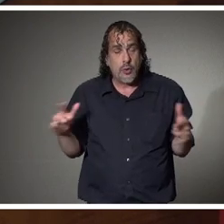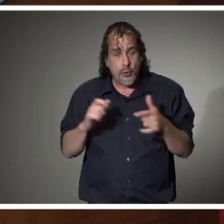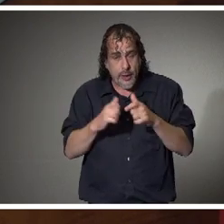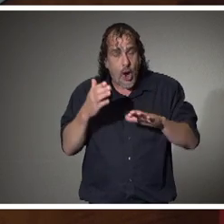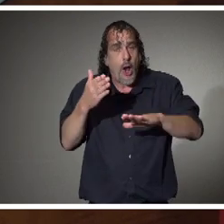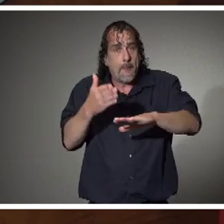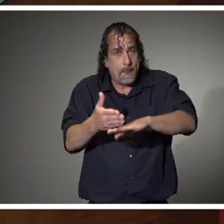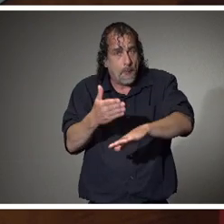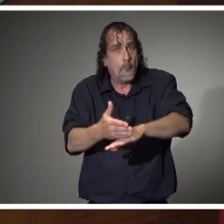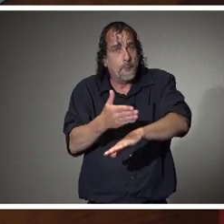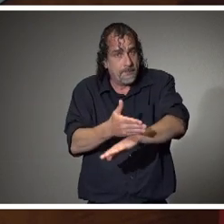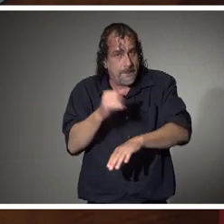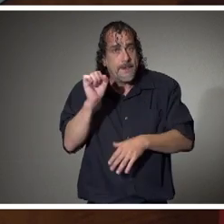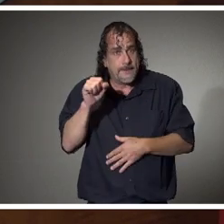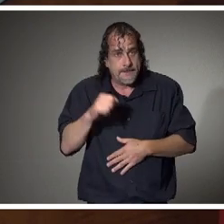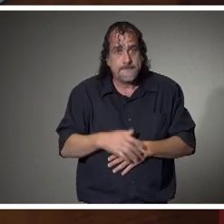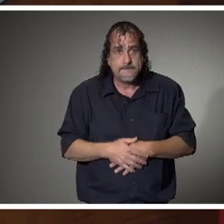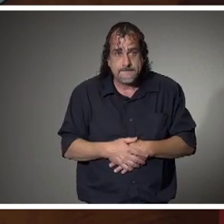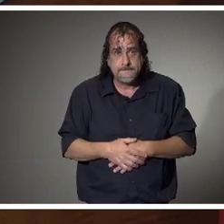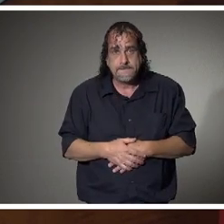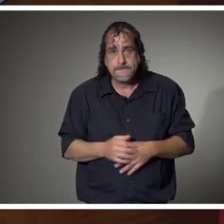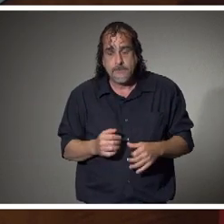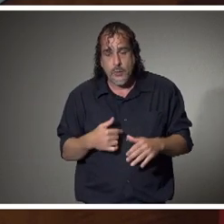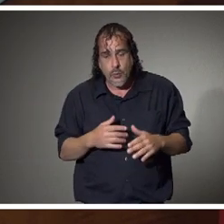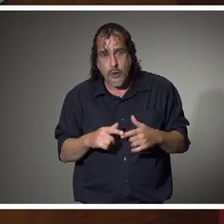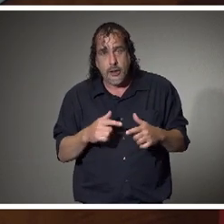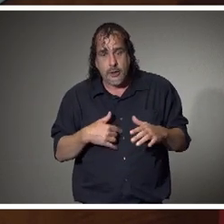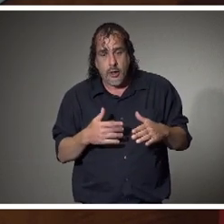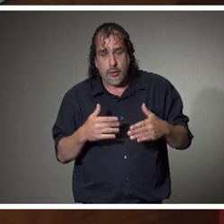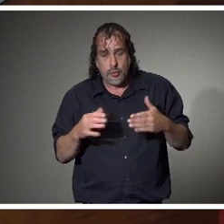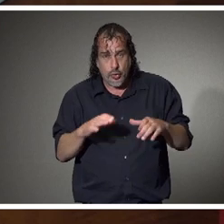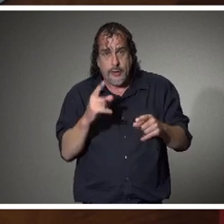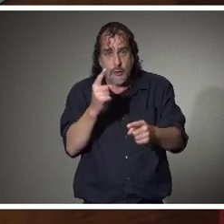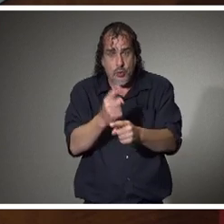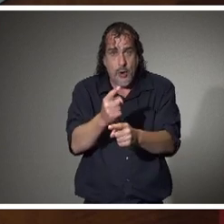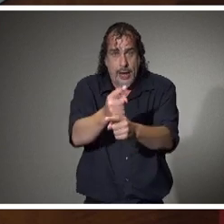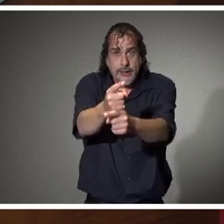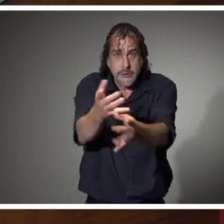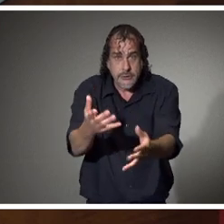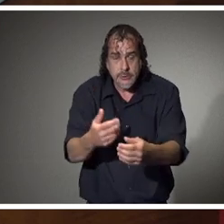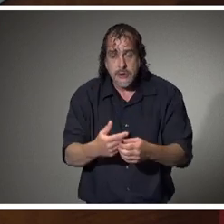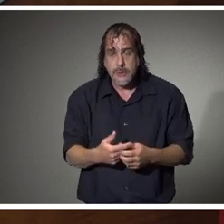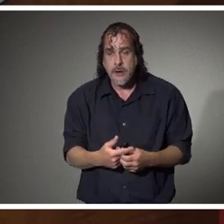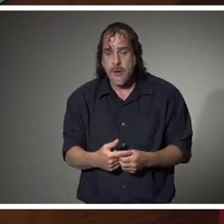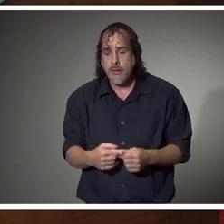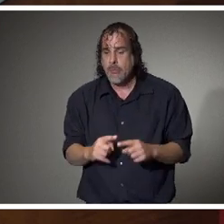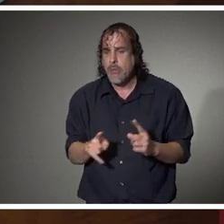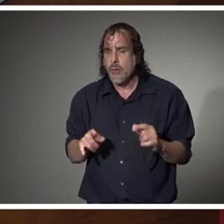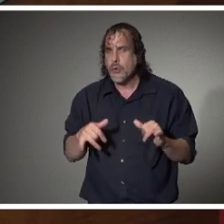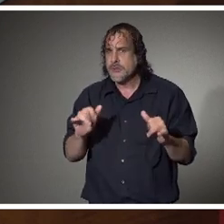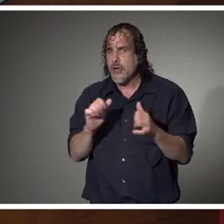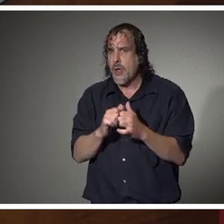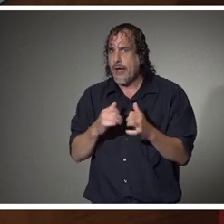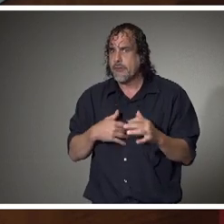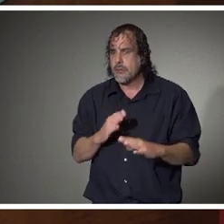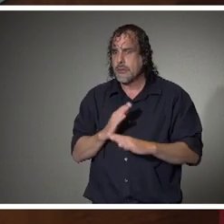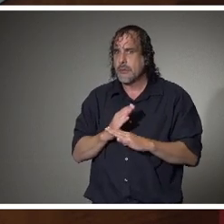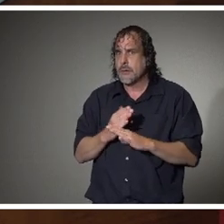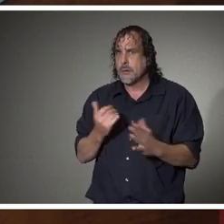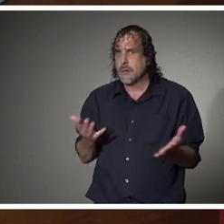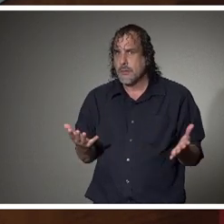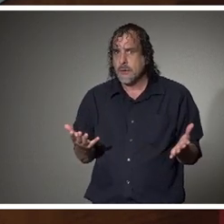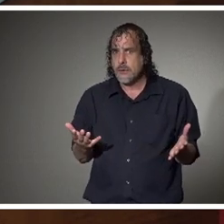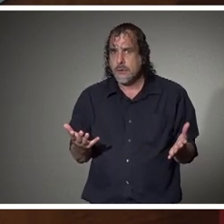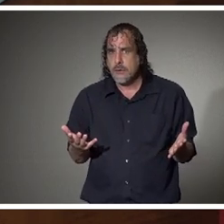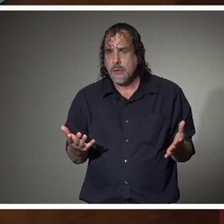progress. We are headed in the right direction. However, we still have to be vigilant. The most important